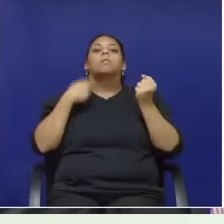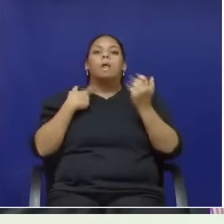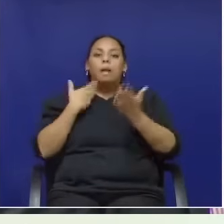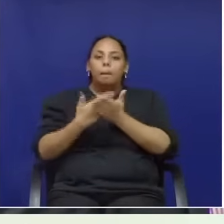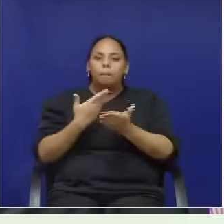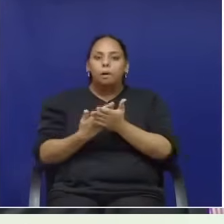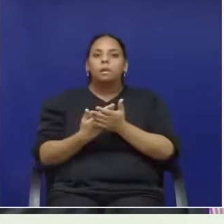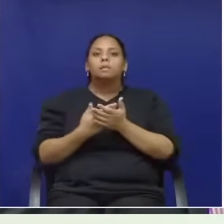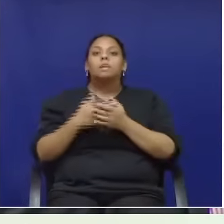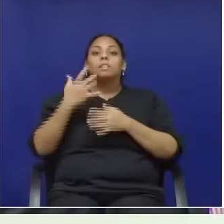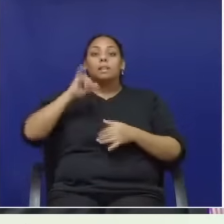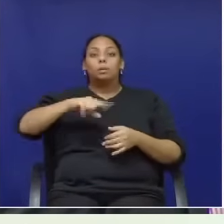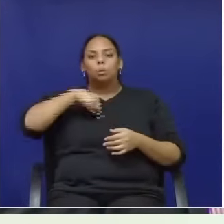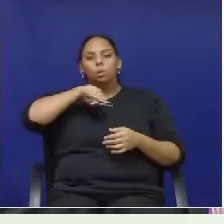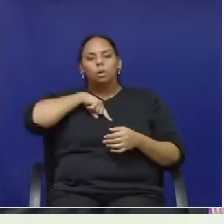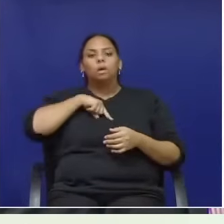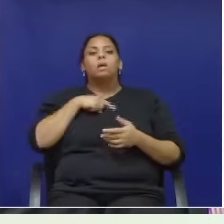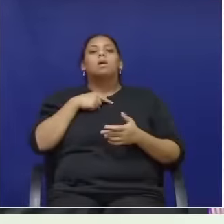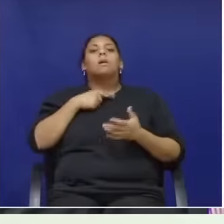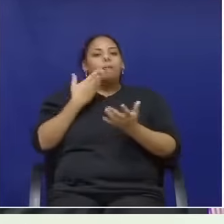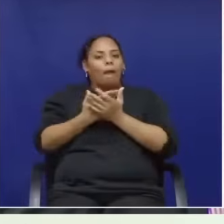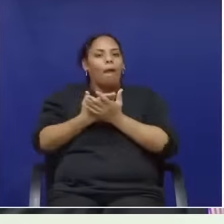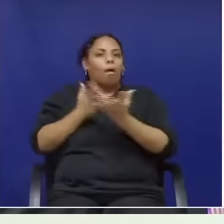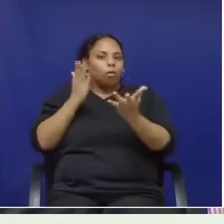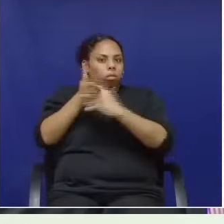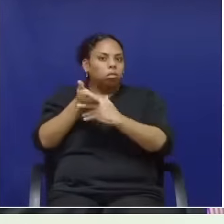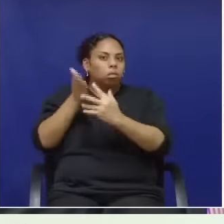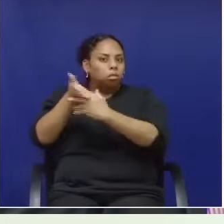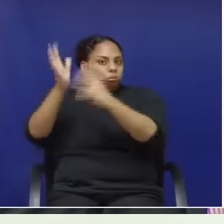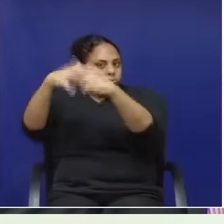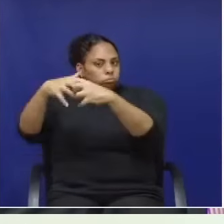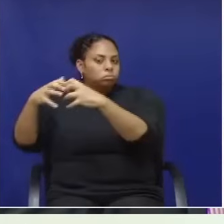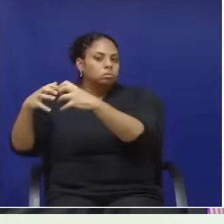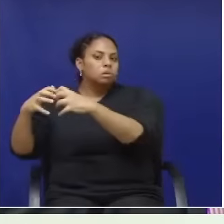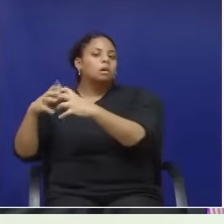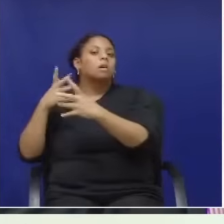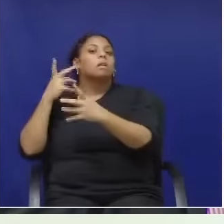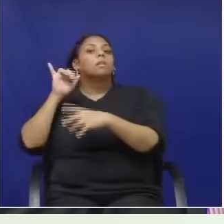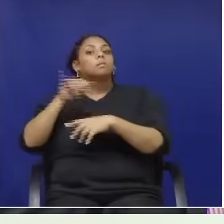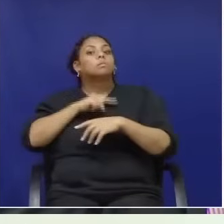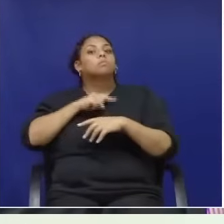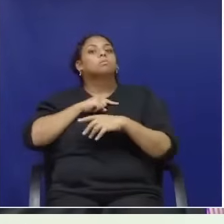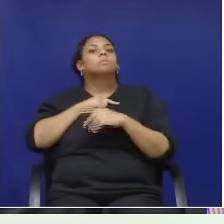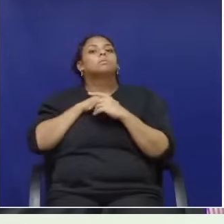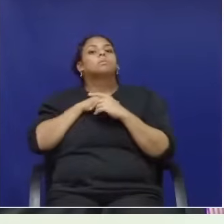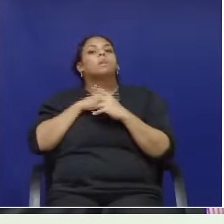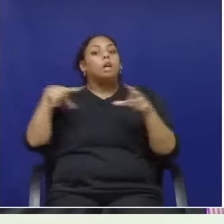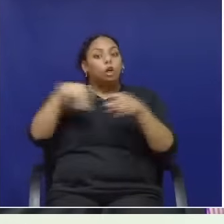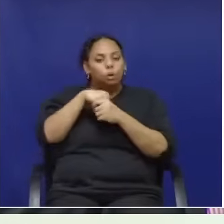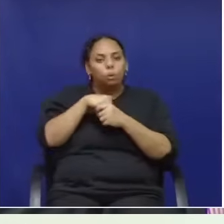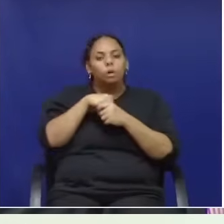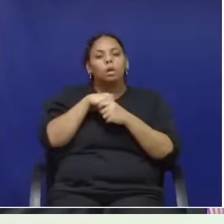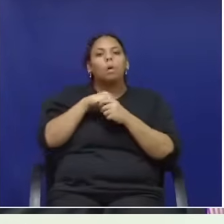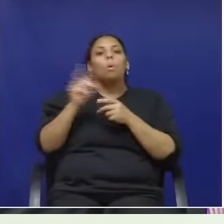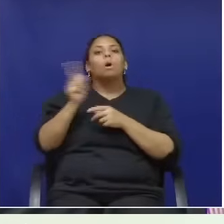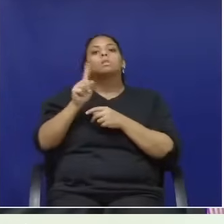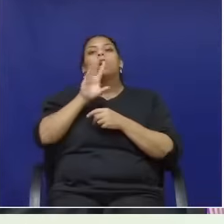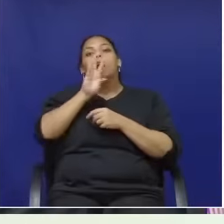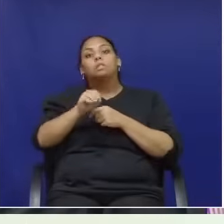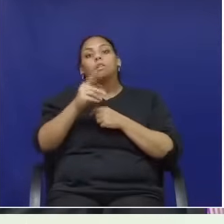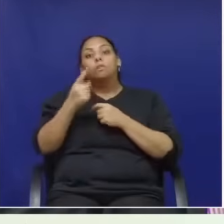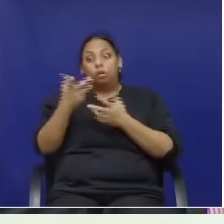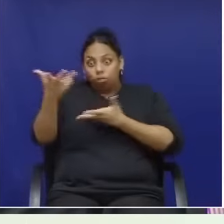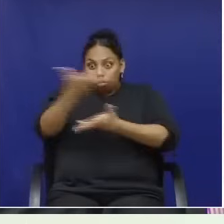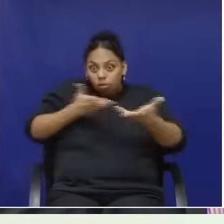capability that we are able to disrupt these activities, including the matter we are discussing today, where